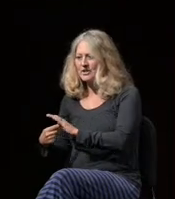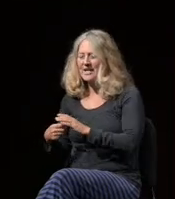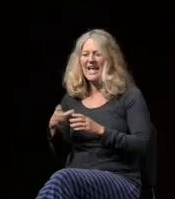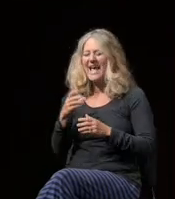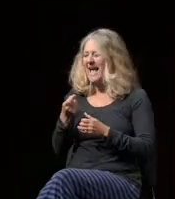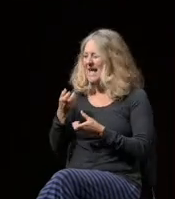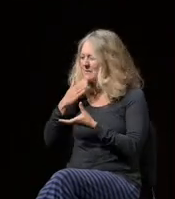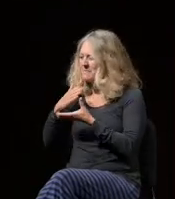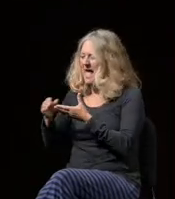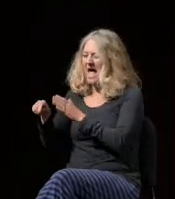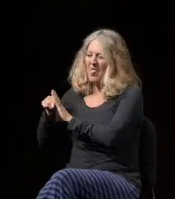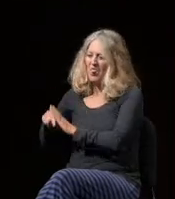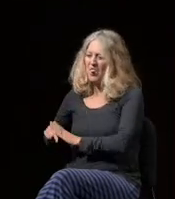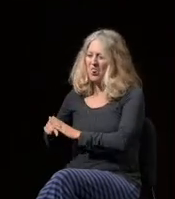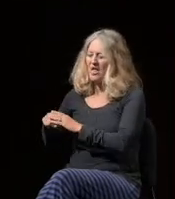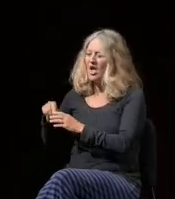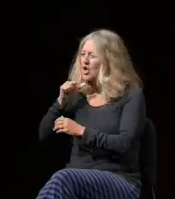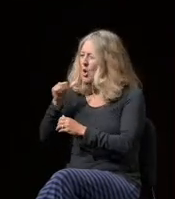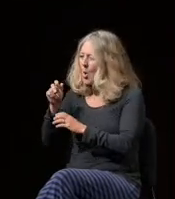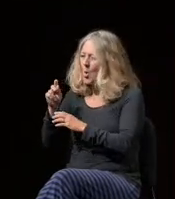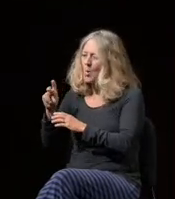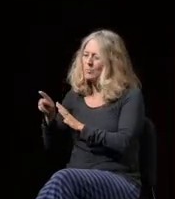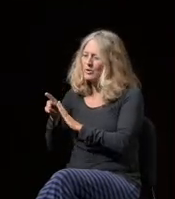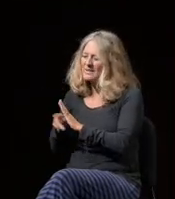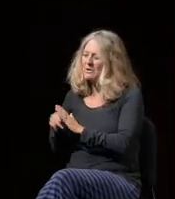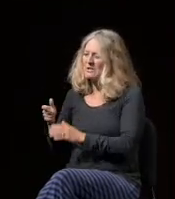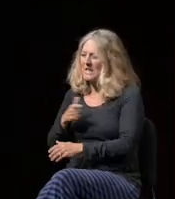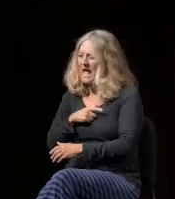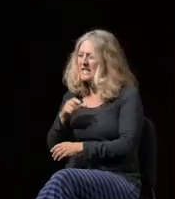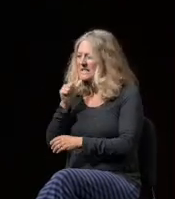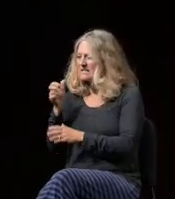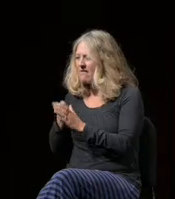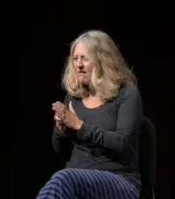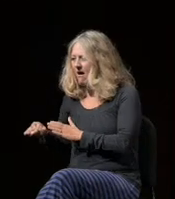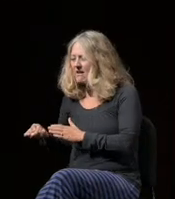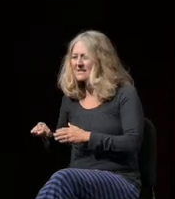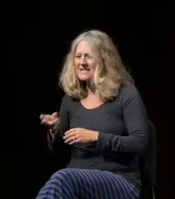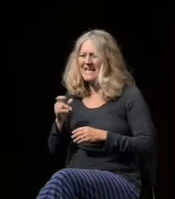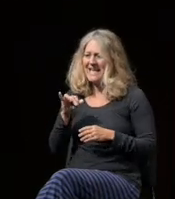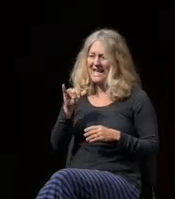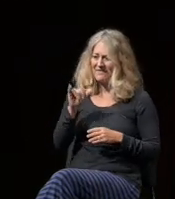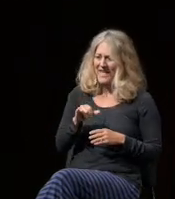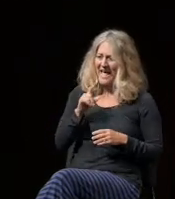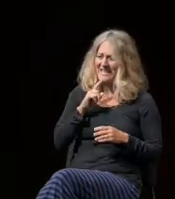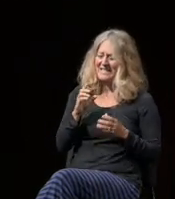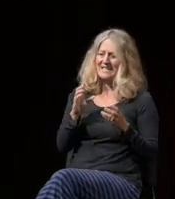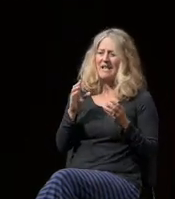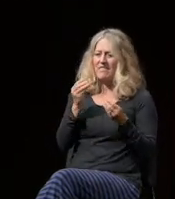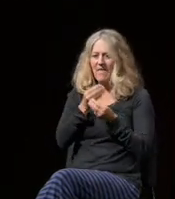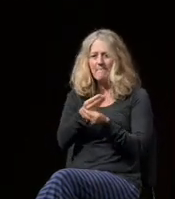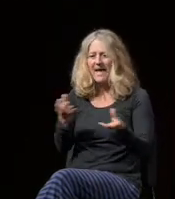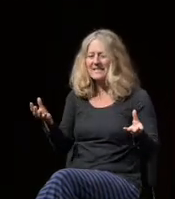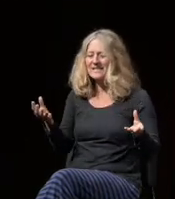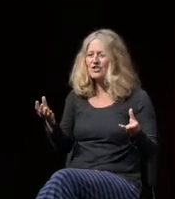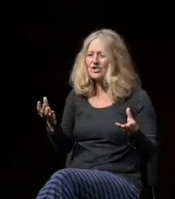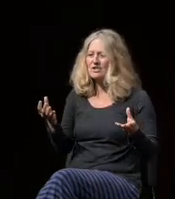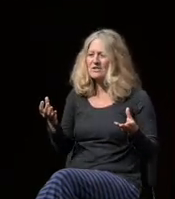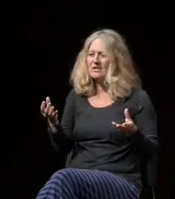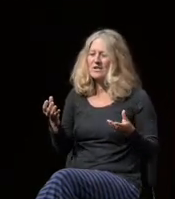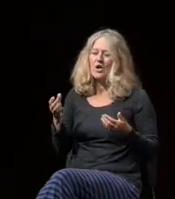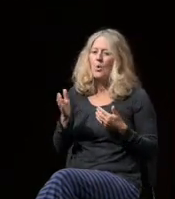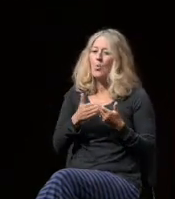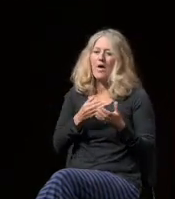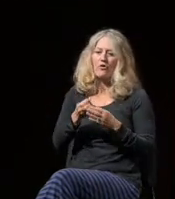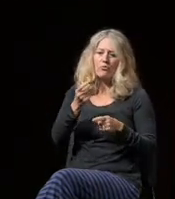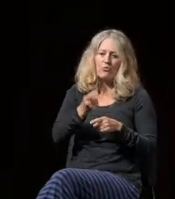without principle and lack of integrity and lazy and dishonest. And if that's the message, whether it's fair or not, whether it's right or not,